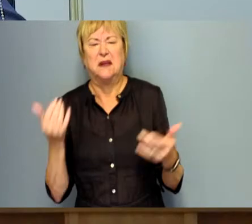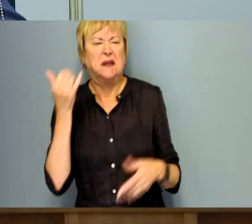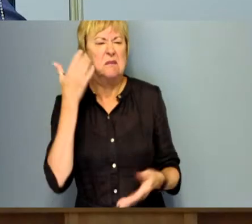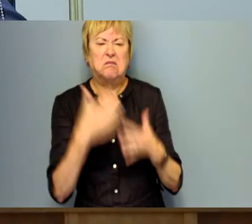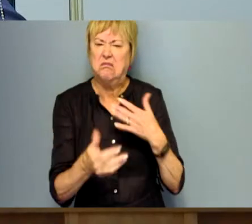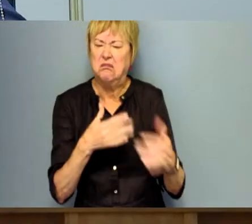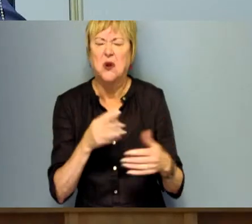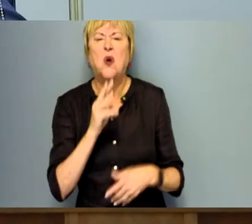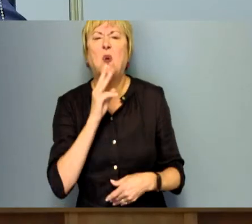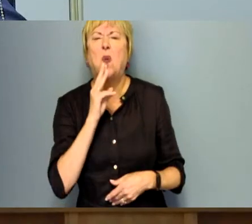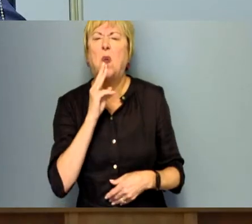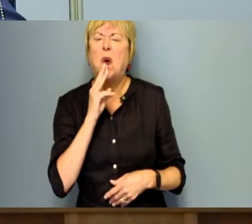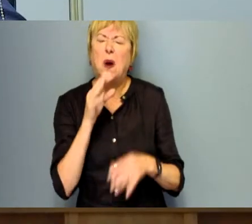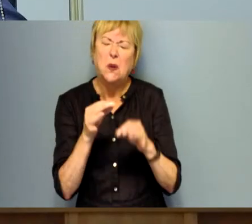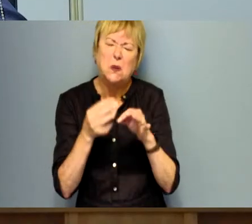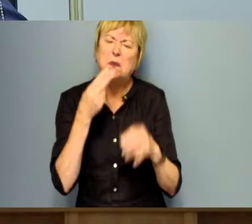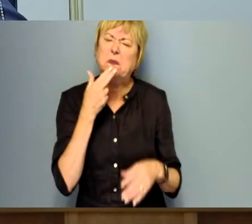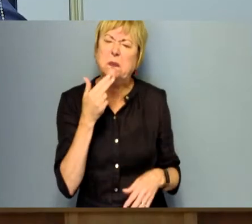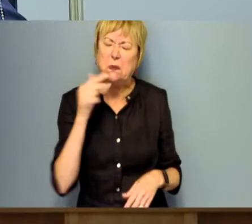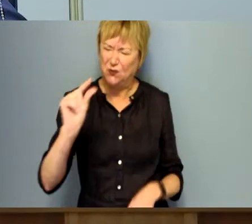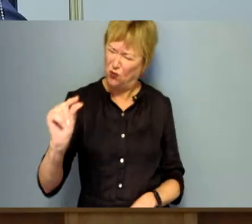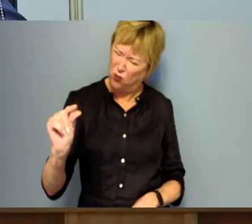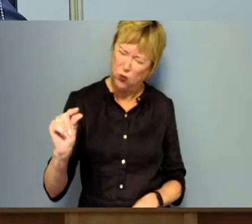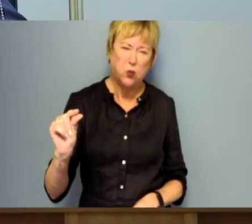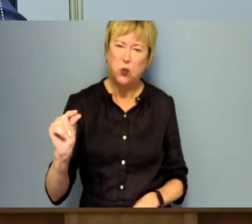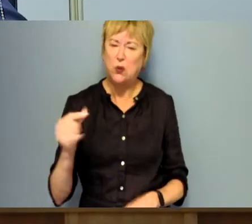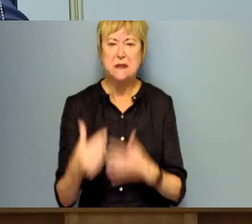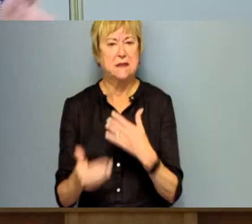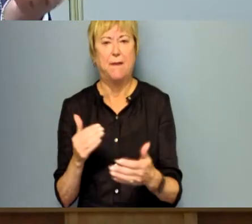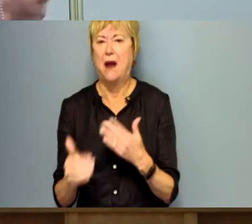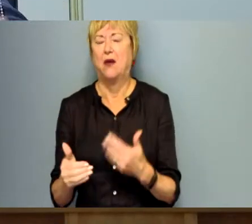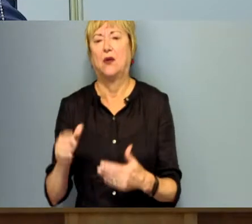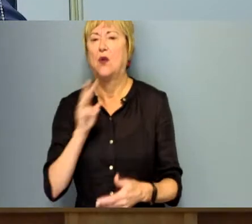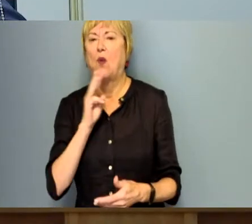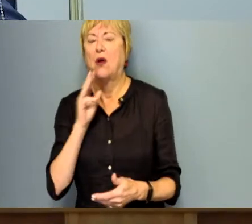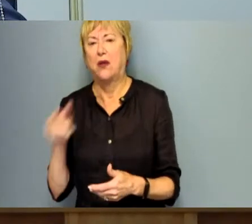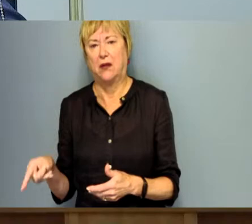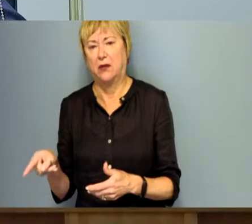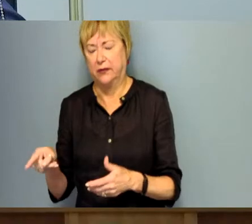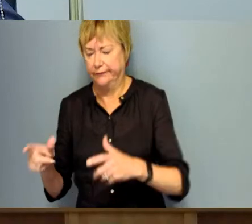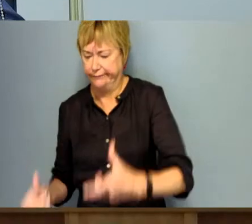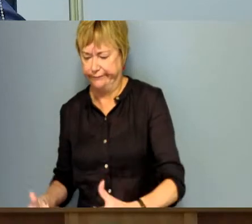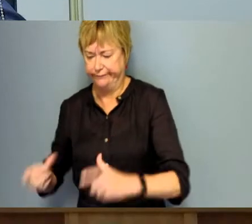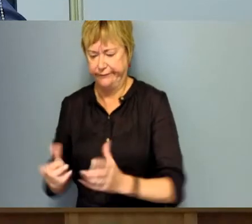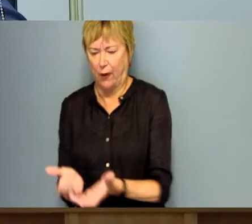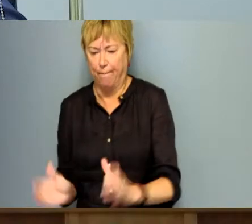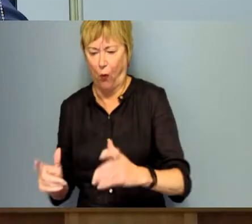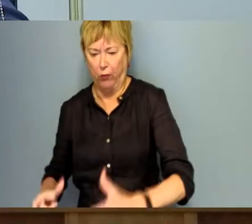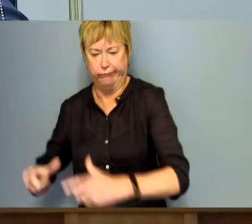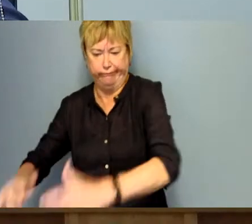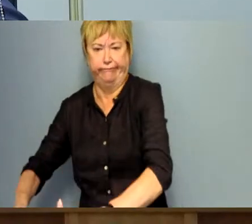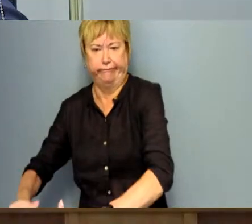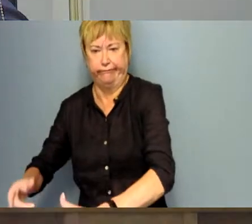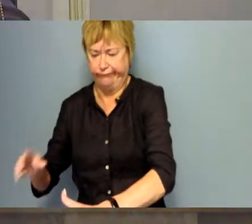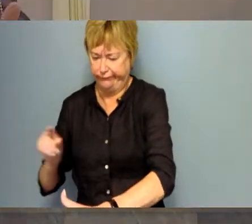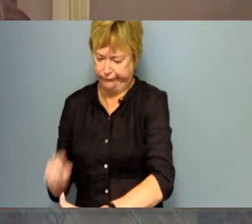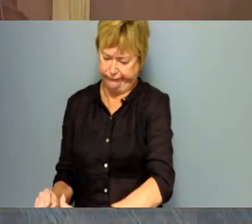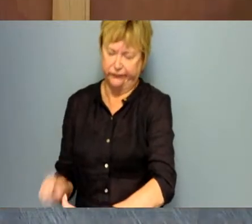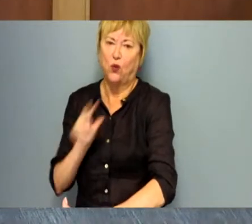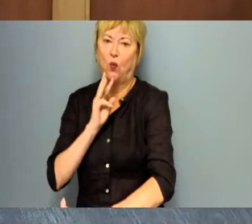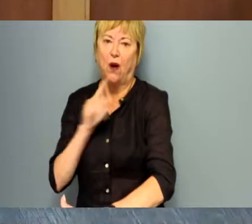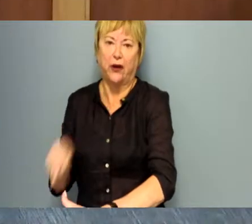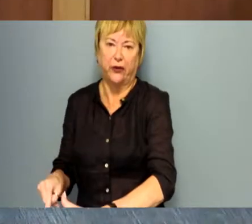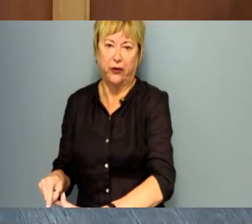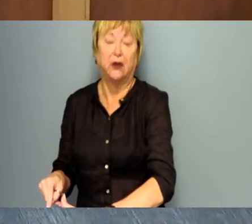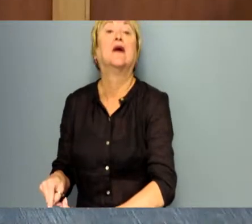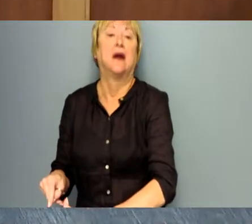of water that's sitting, in a little, upturned, something in your yard you don't even think about, that's going to be